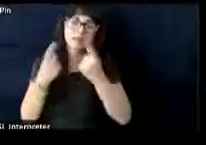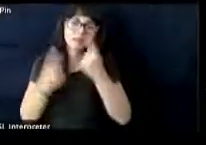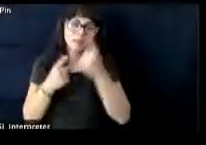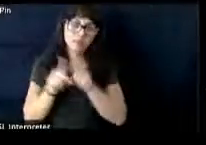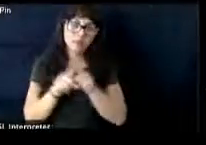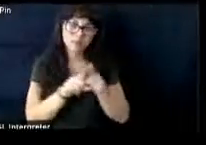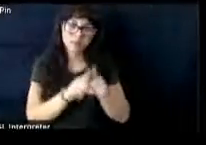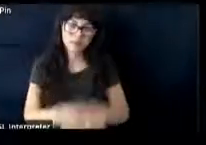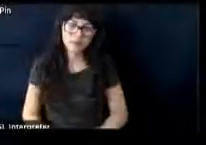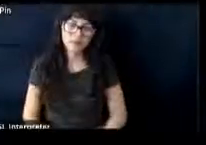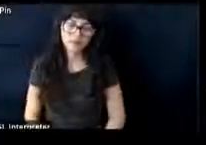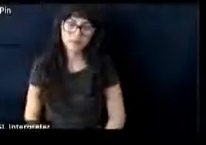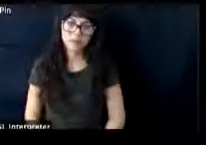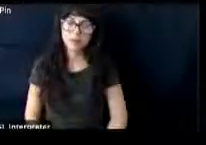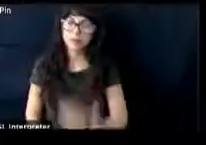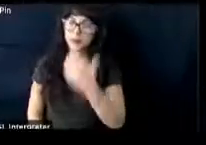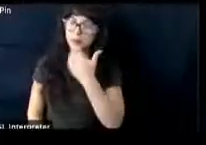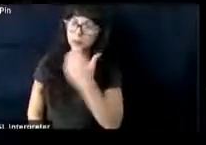Thank you.